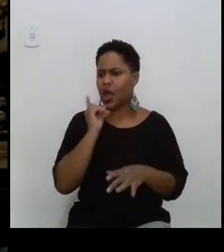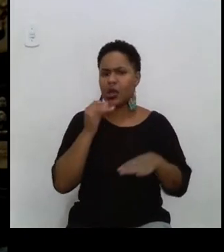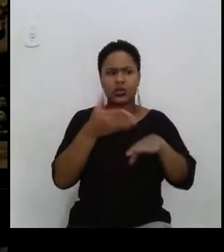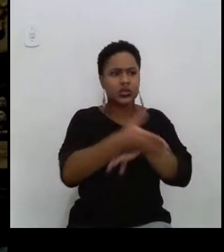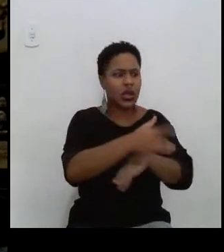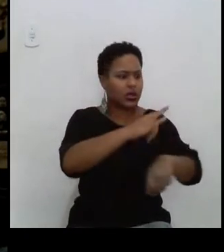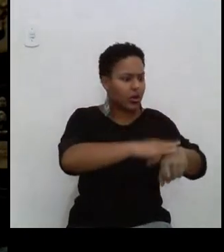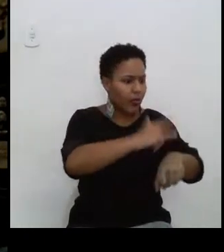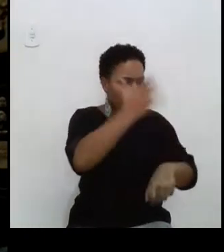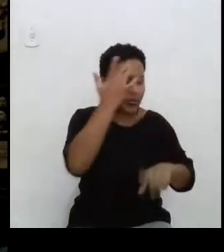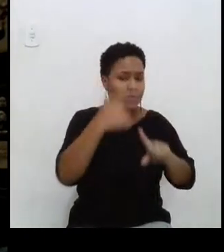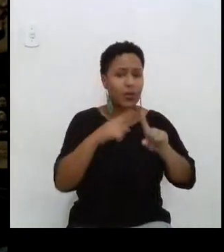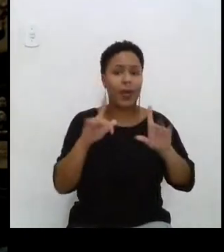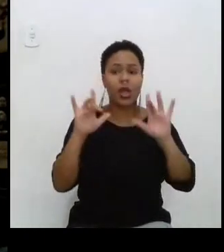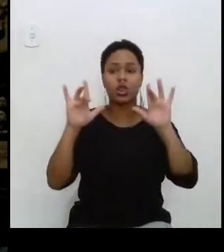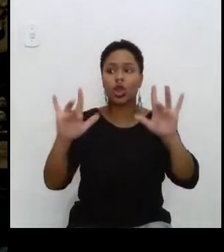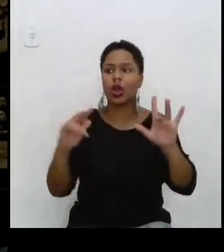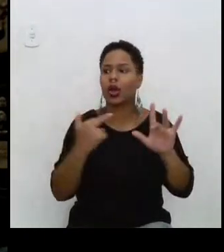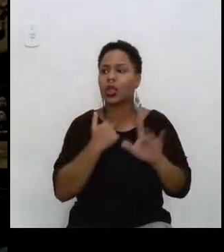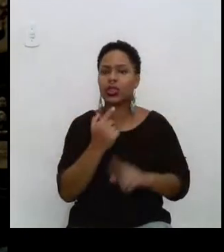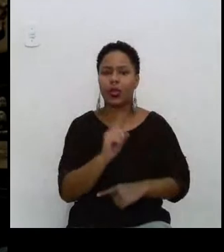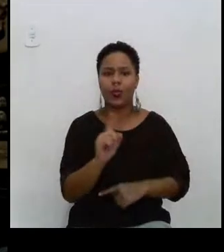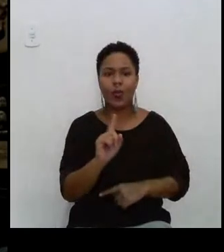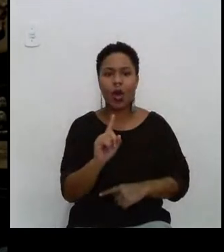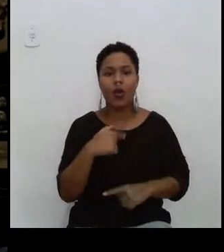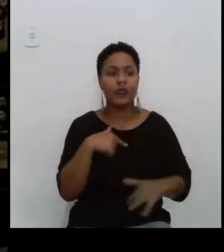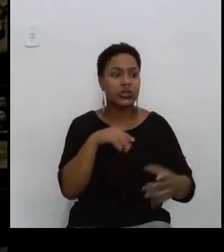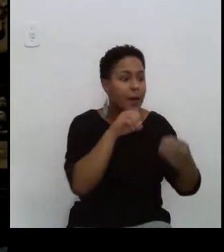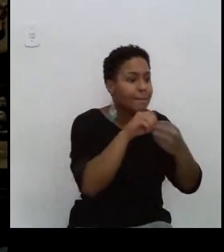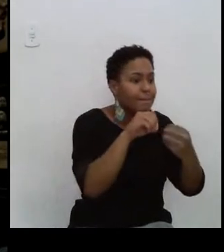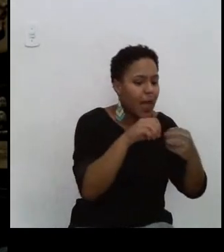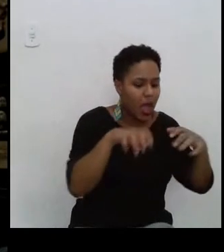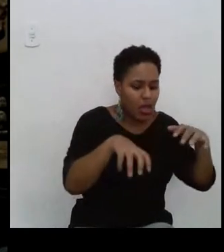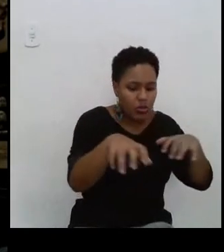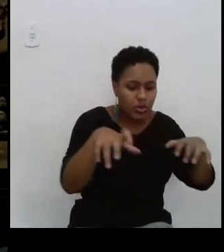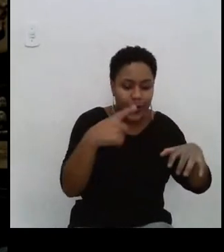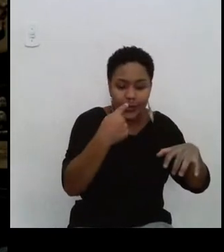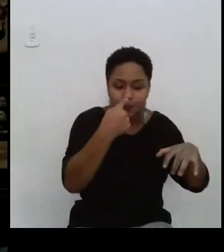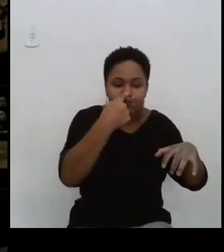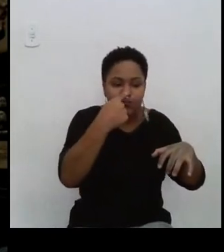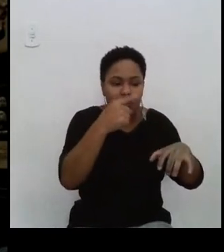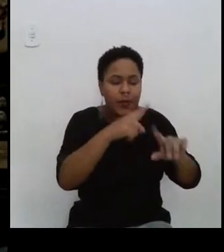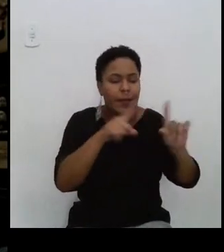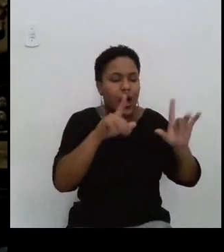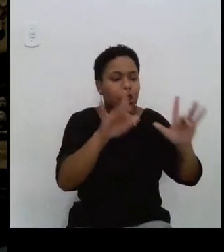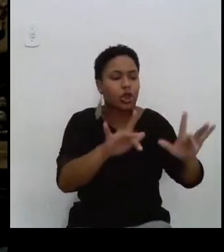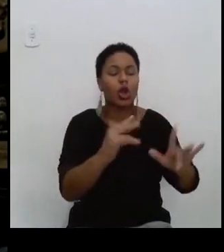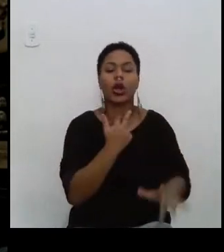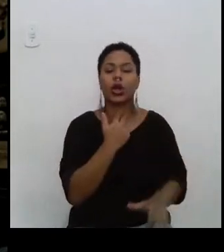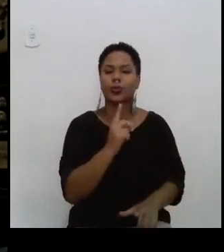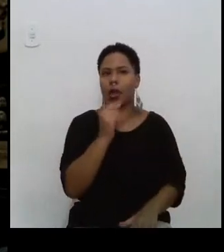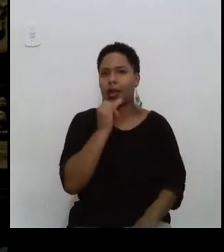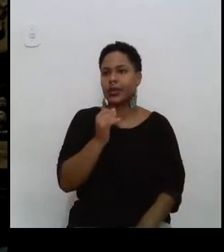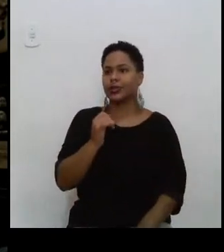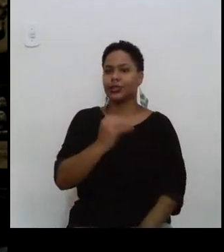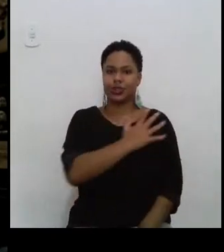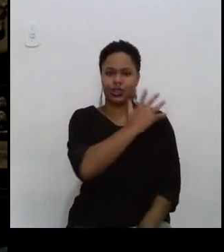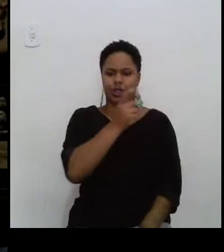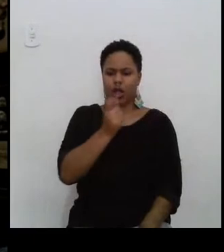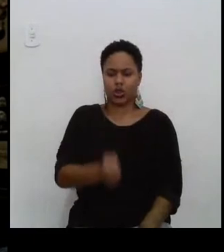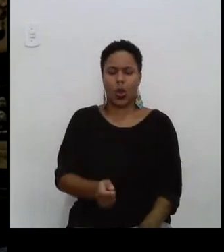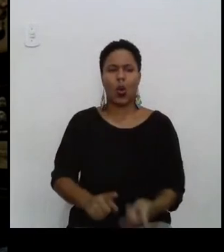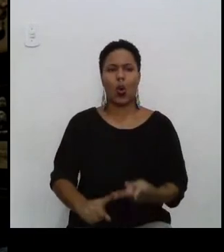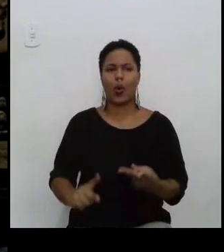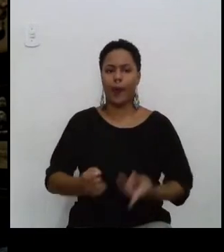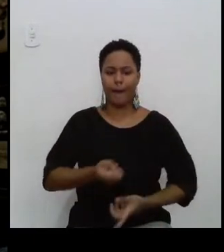Sword and it is up to you now United World architecture News weather